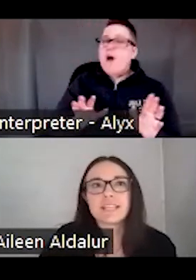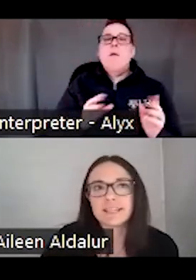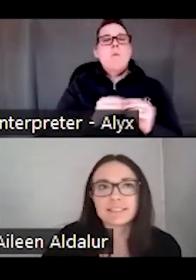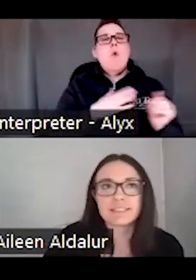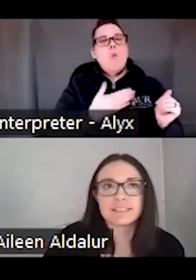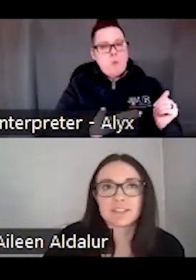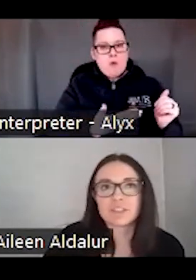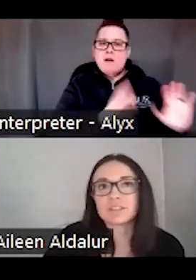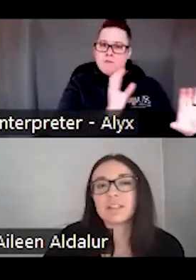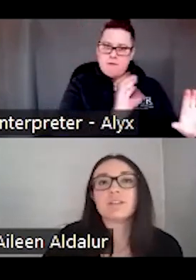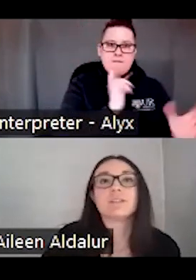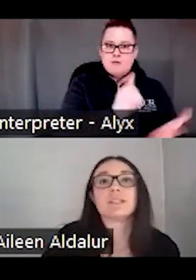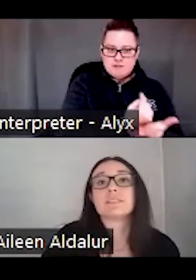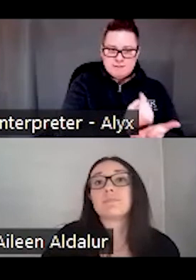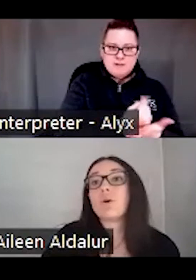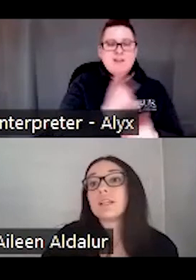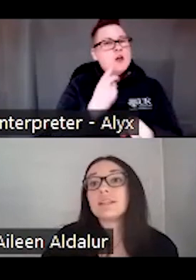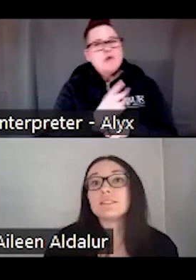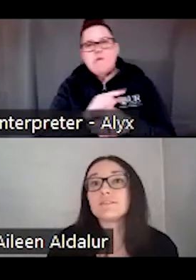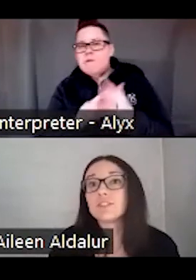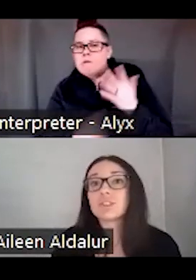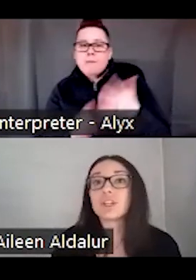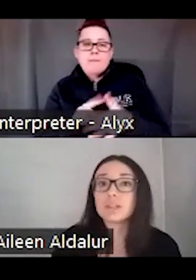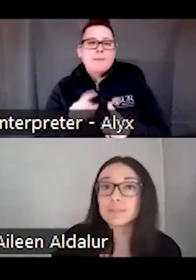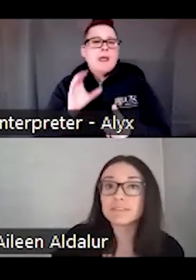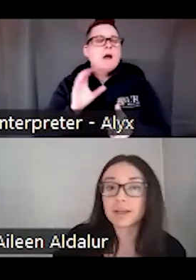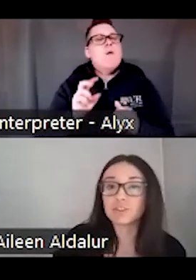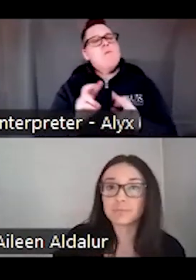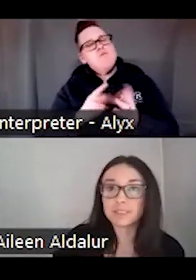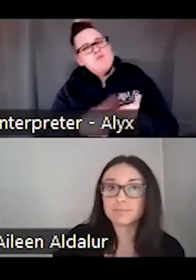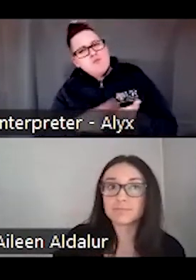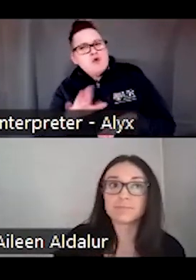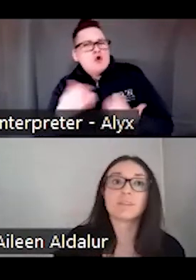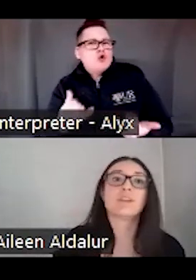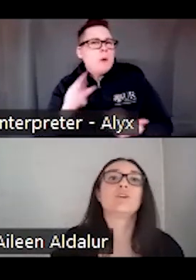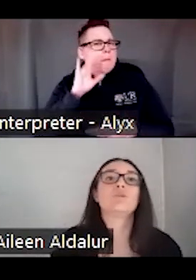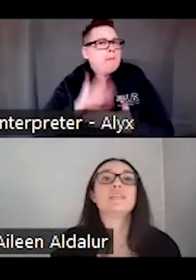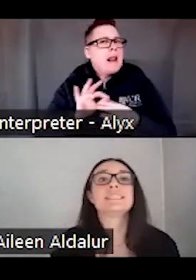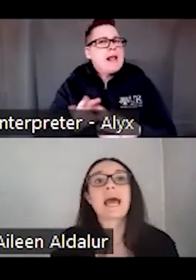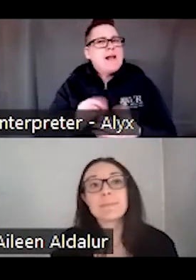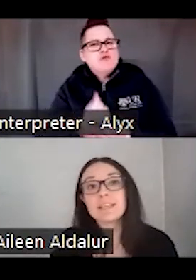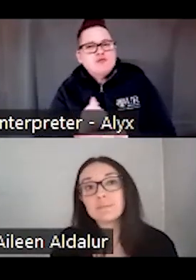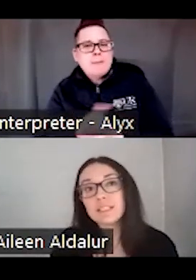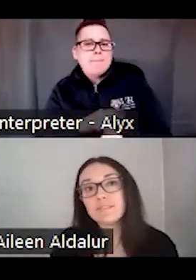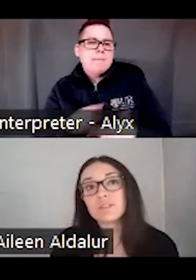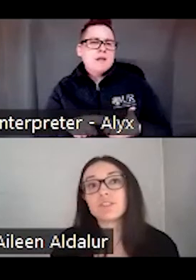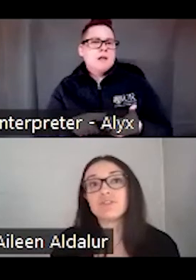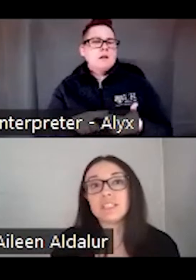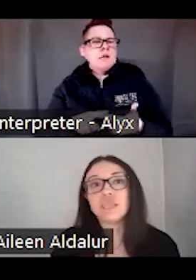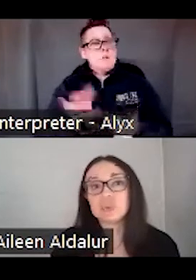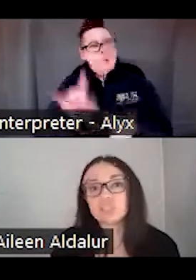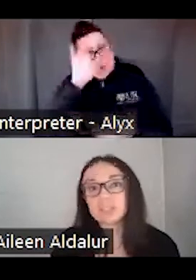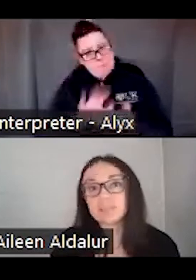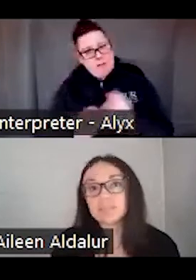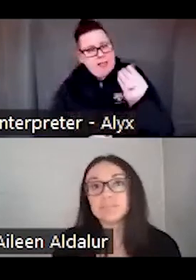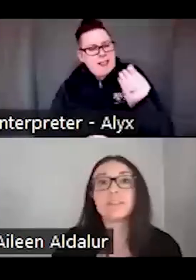of different techniques in the session, including exploring the individual's current beliefs about treatment, re-examining their beliefs with